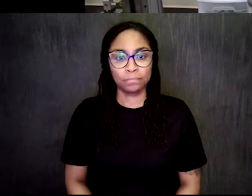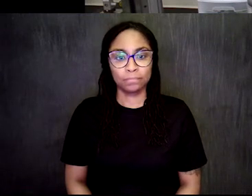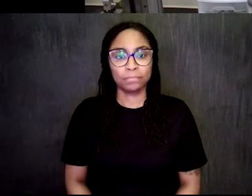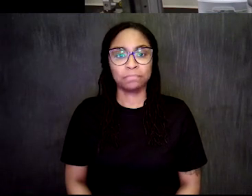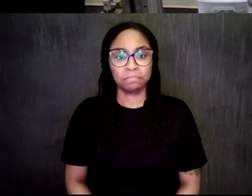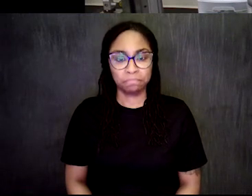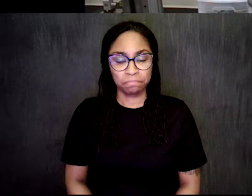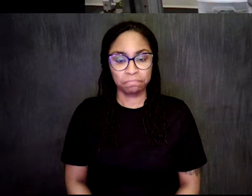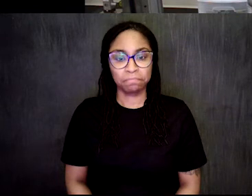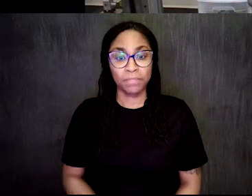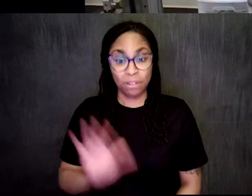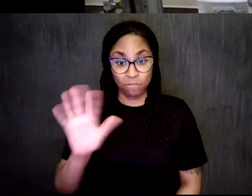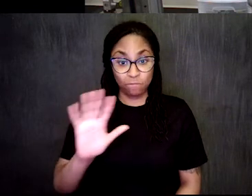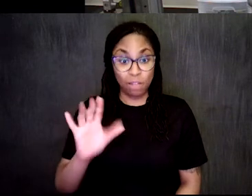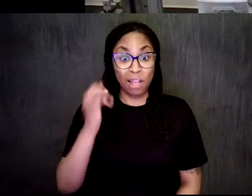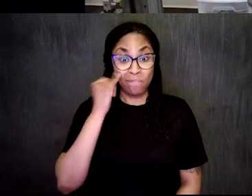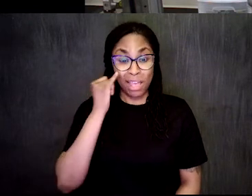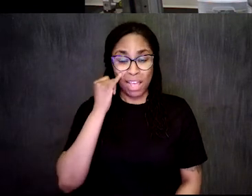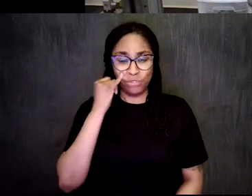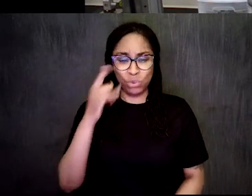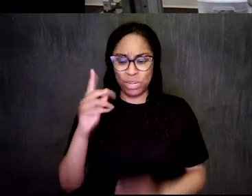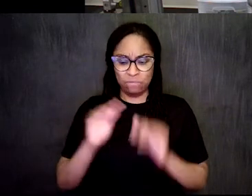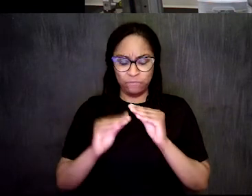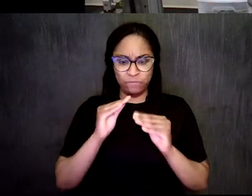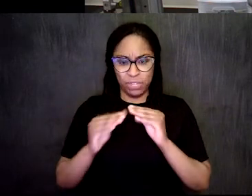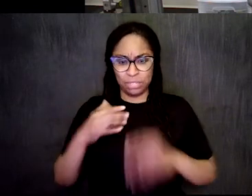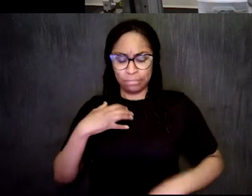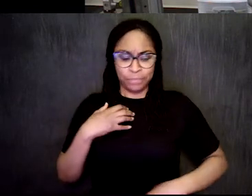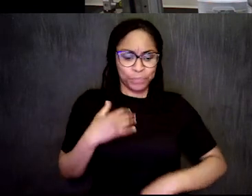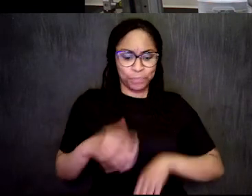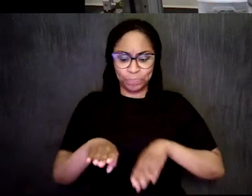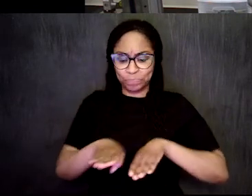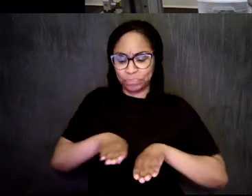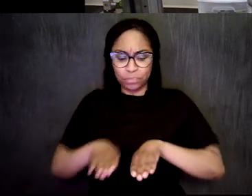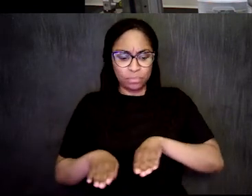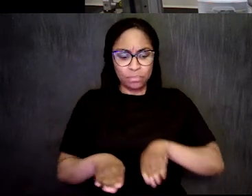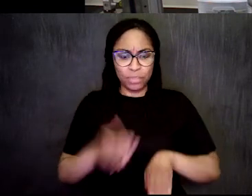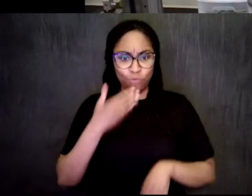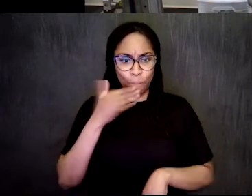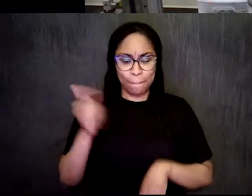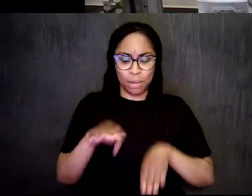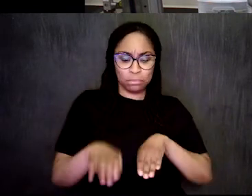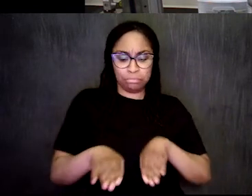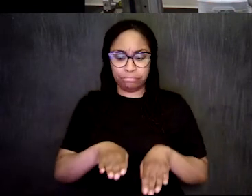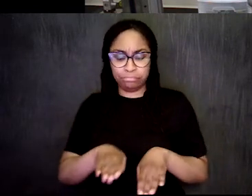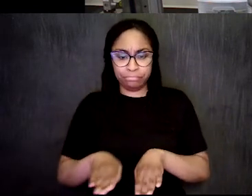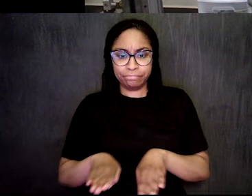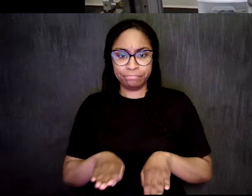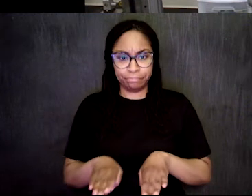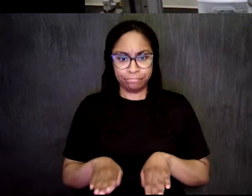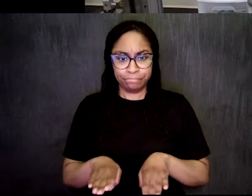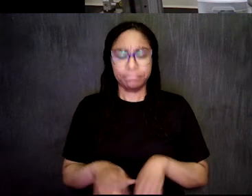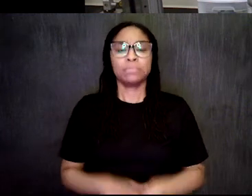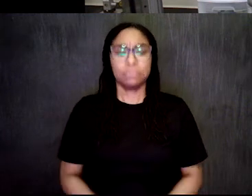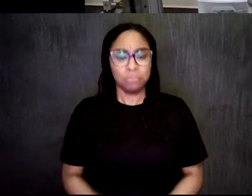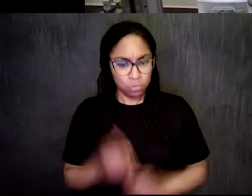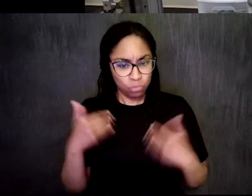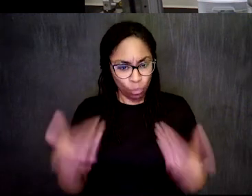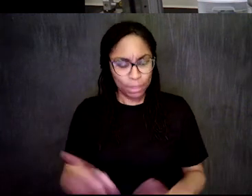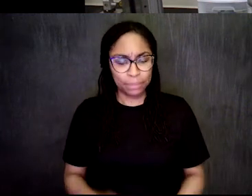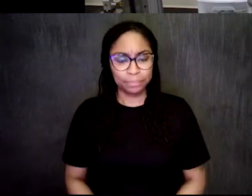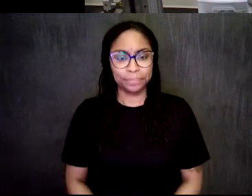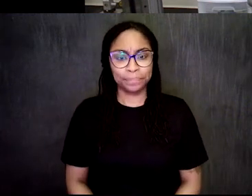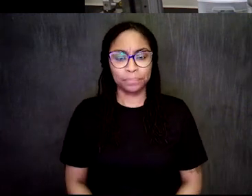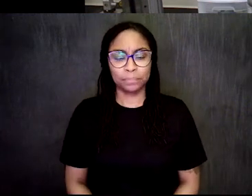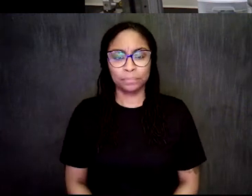To the left. Halfway there. 5. If you need to reposition, go ahead, reposition the feet, the shoulders. Here we go, back